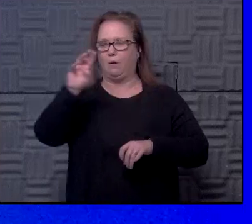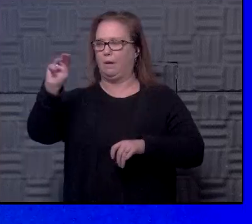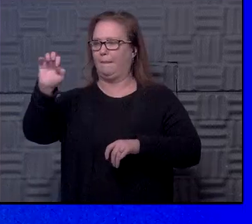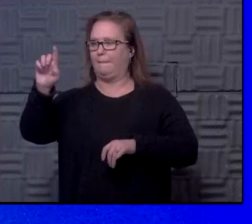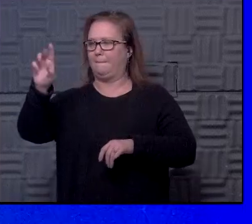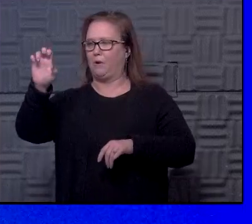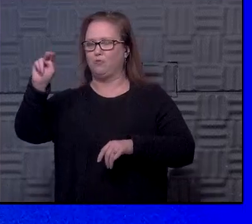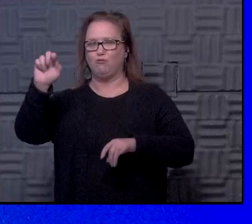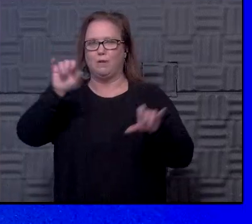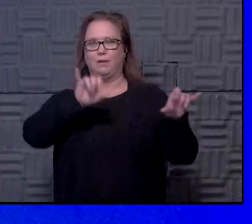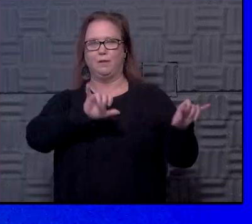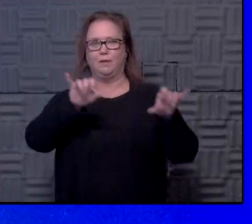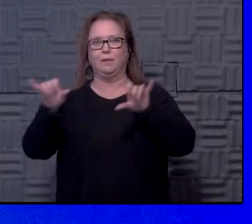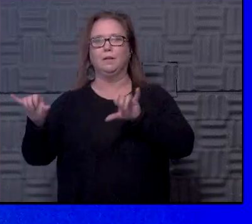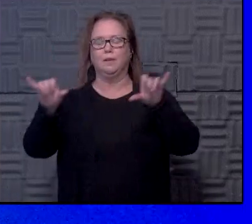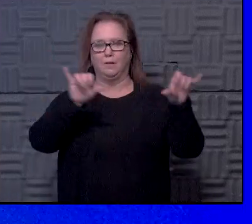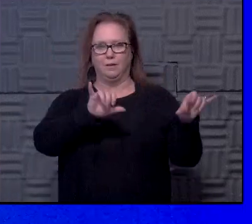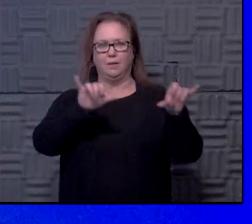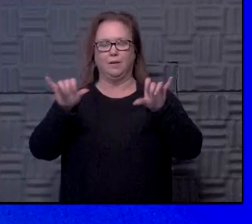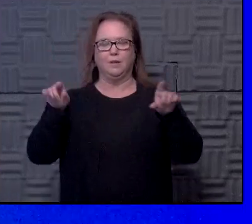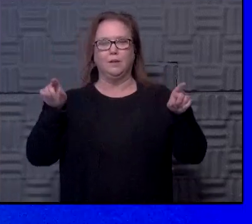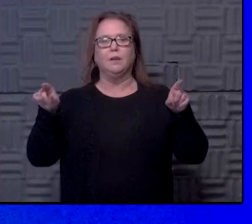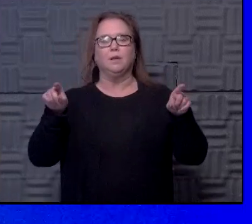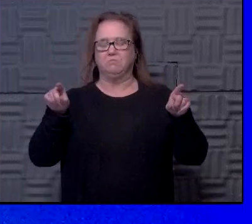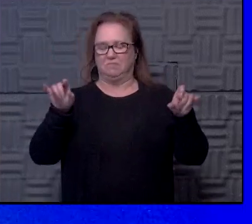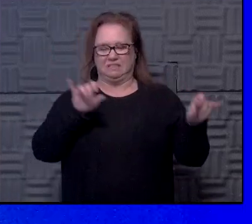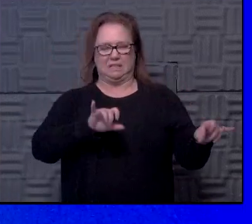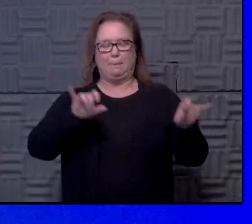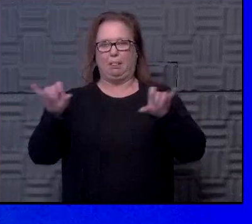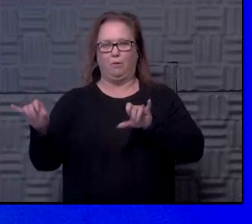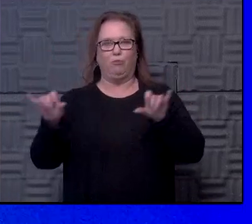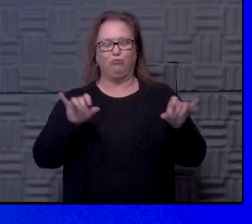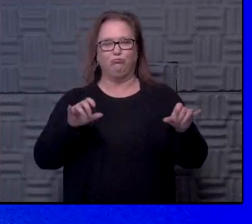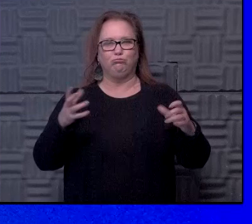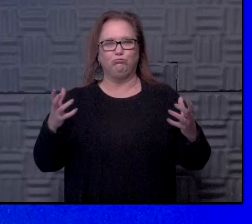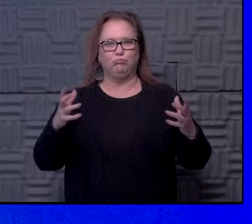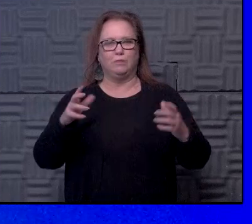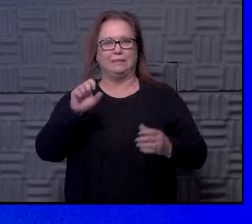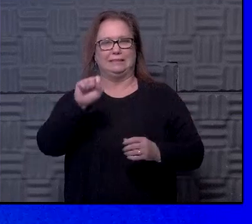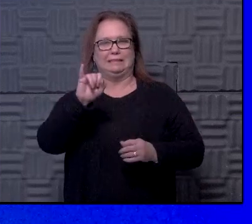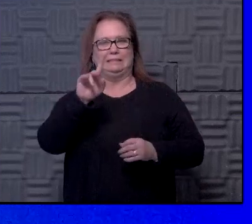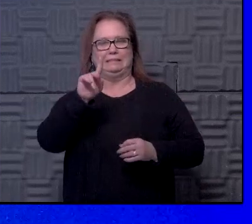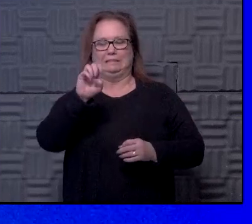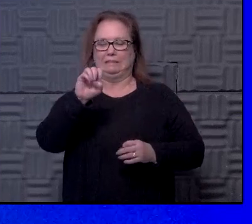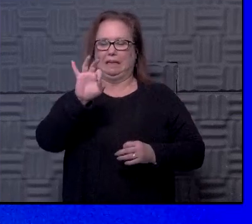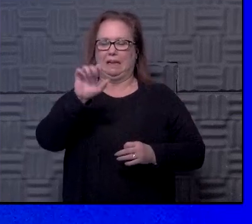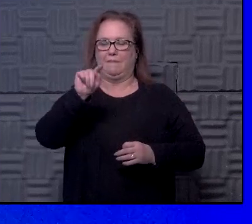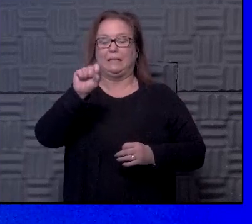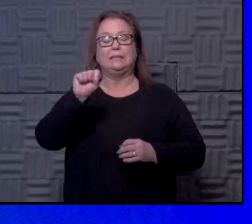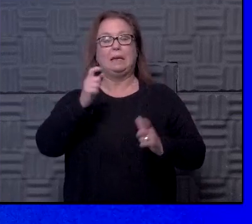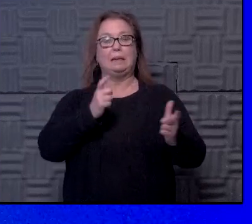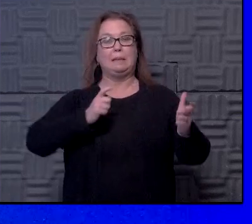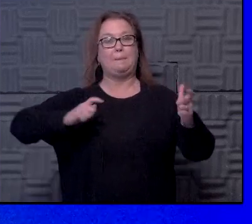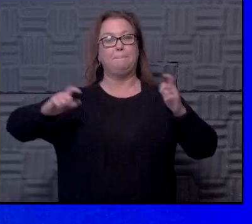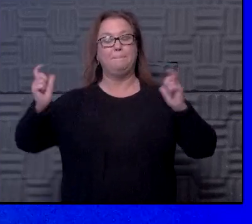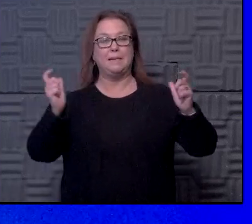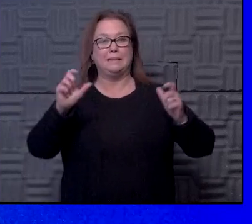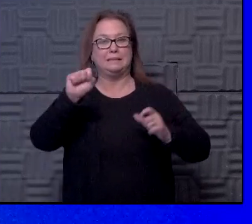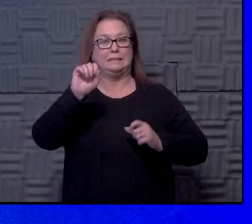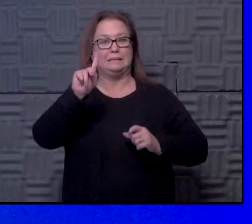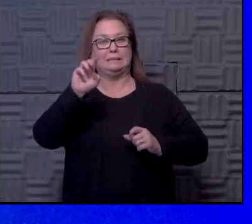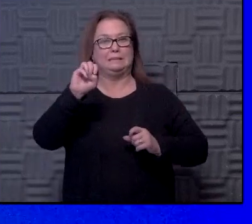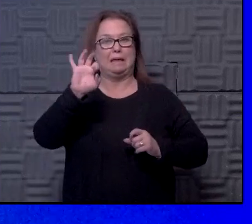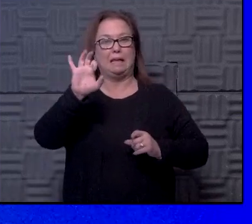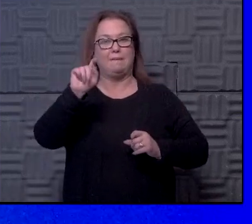both I would agree with you. So very similar with, the biggest side effect that most of the people